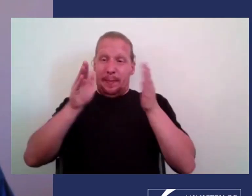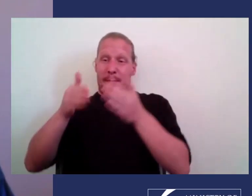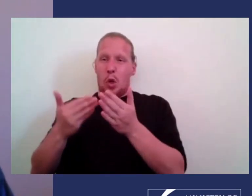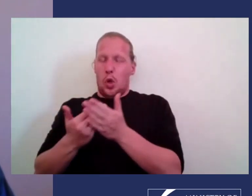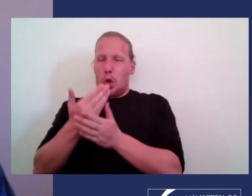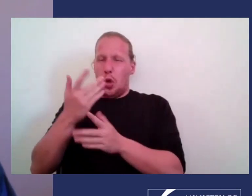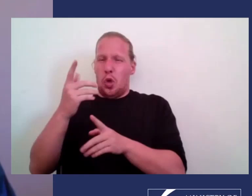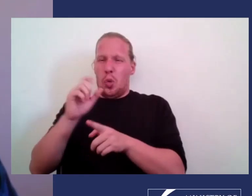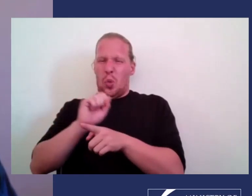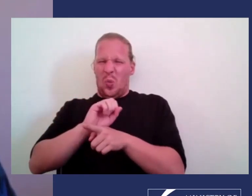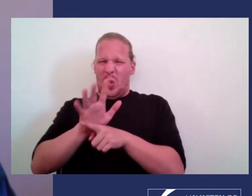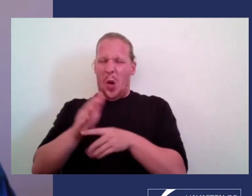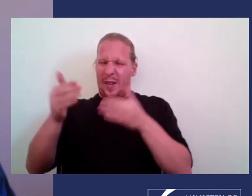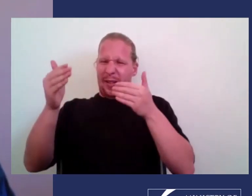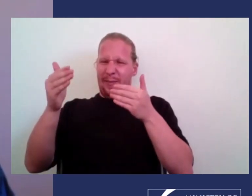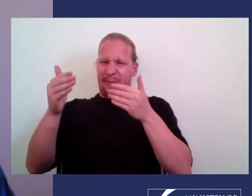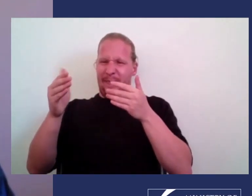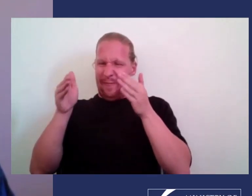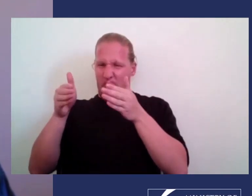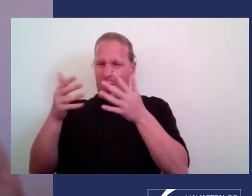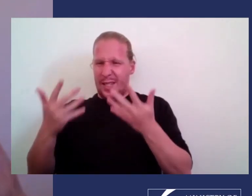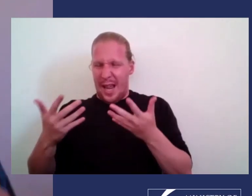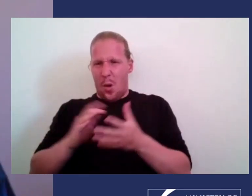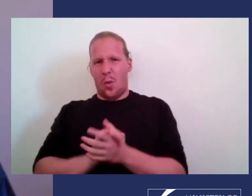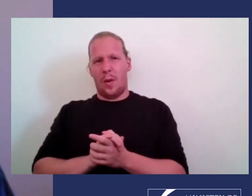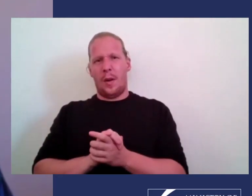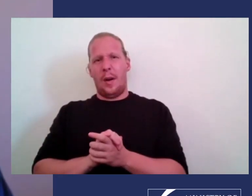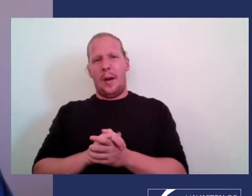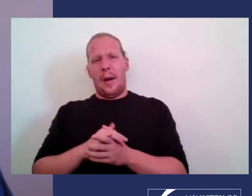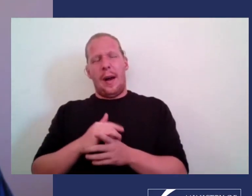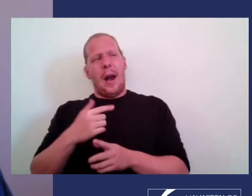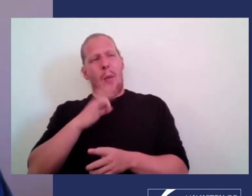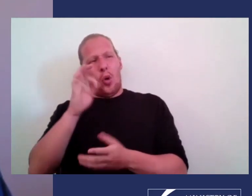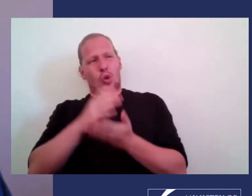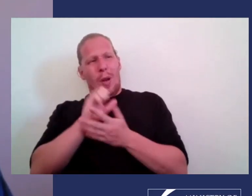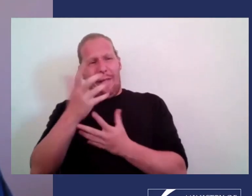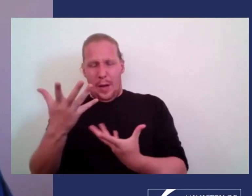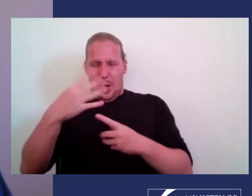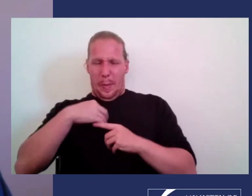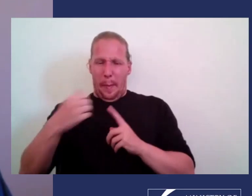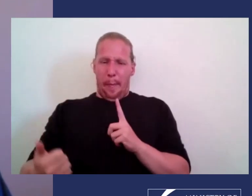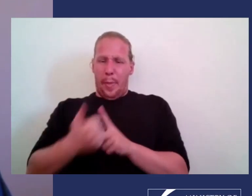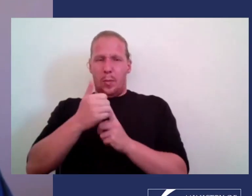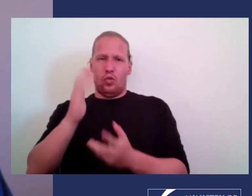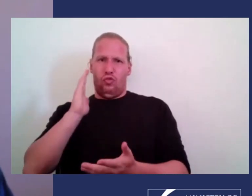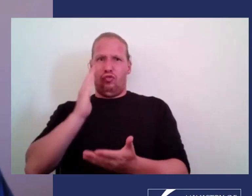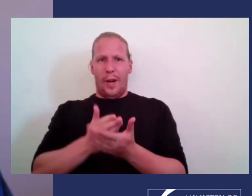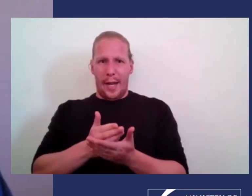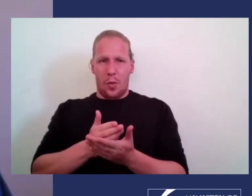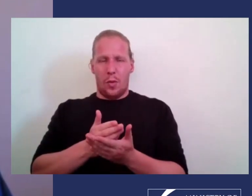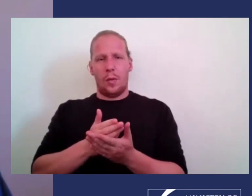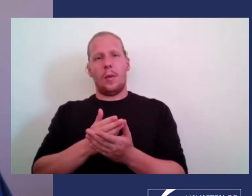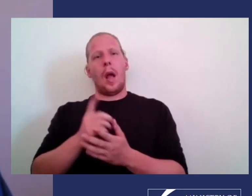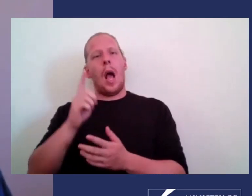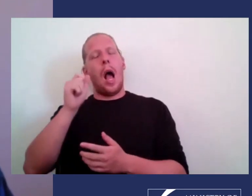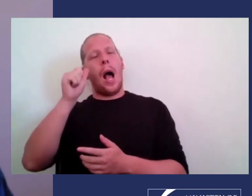is, I don't know how real that's feeling for people yet. I know that some people have really got